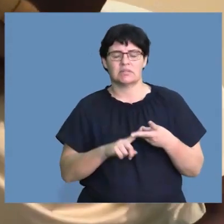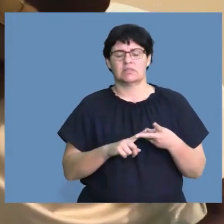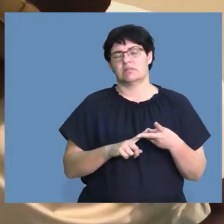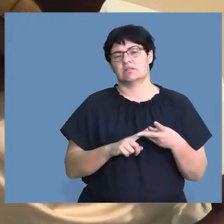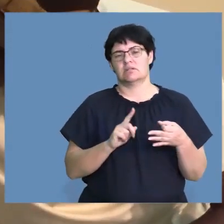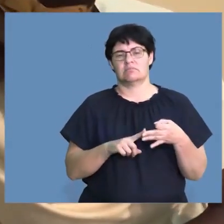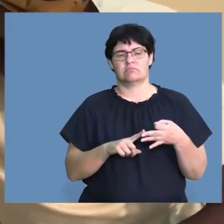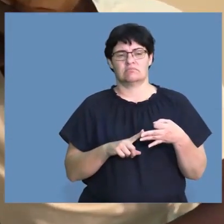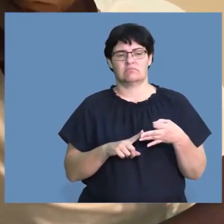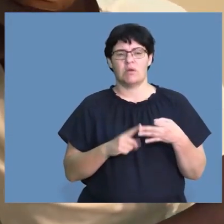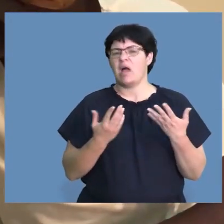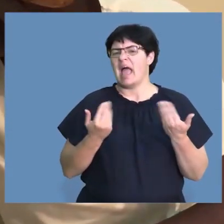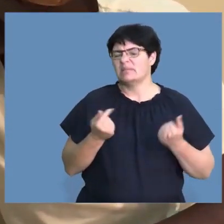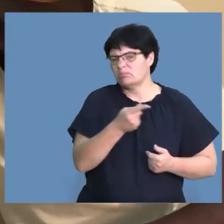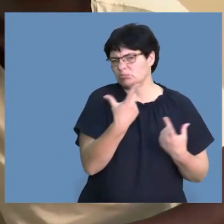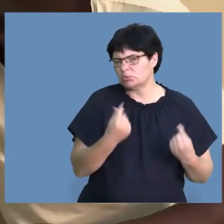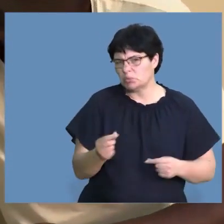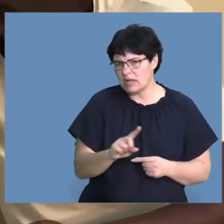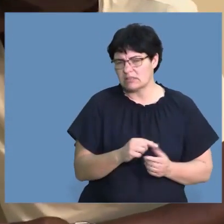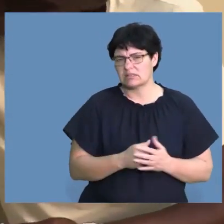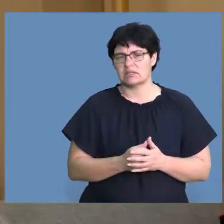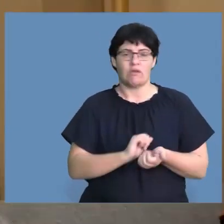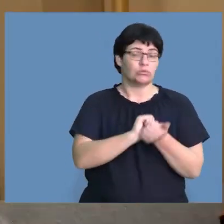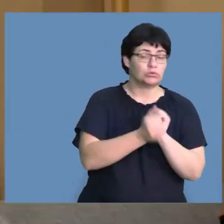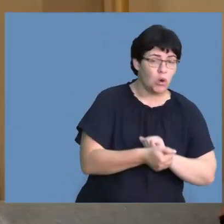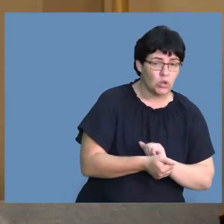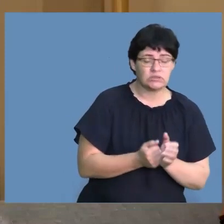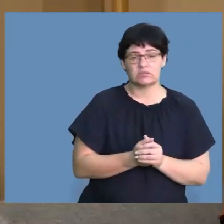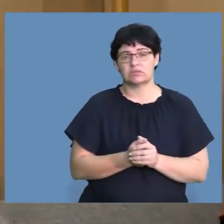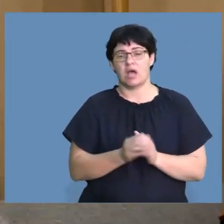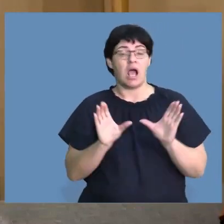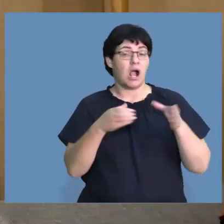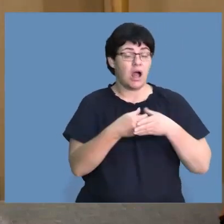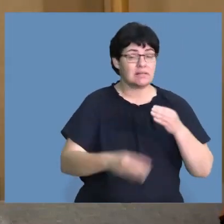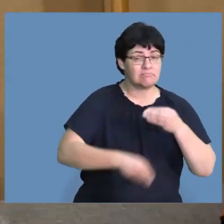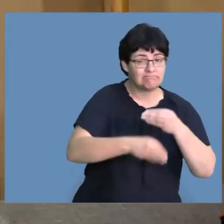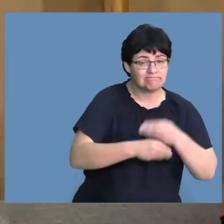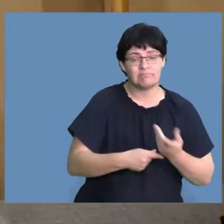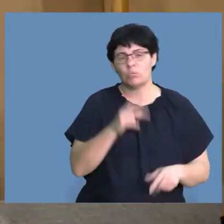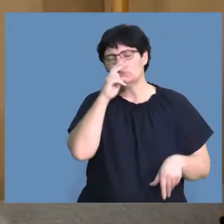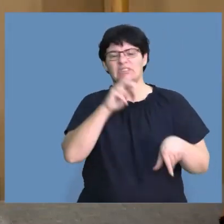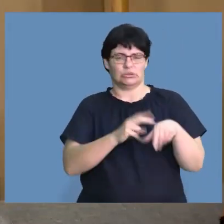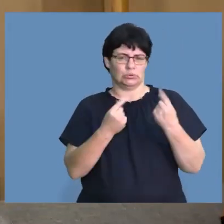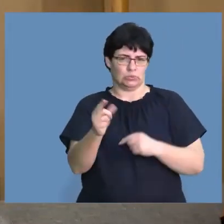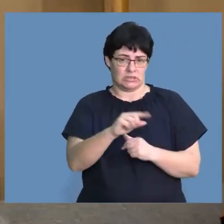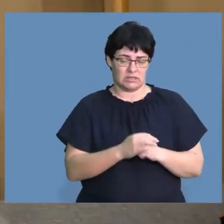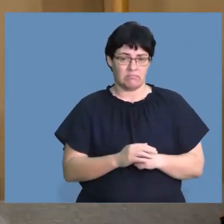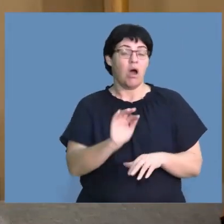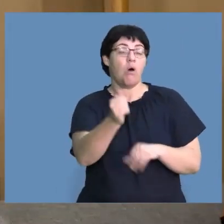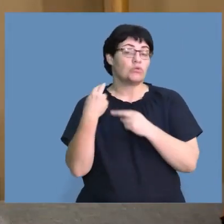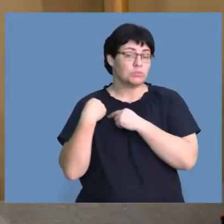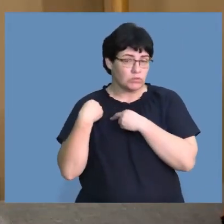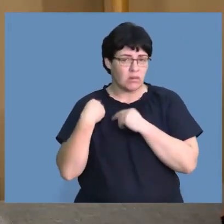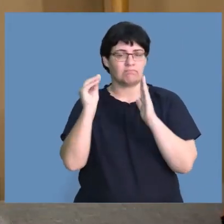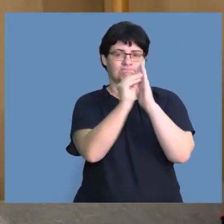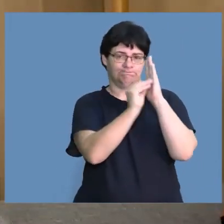at what are the things that are expected of you. Do you have sports? Do you have extra classes? What do you need to do? Write down